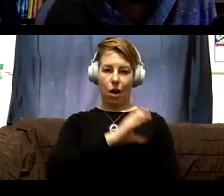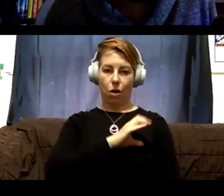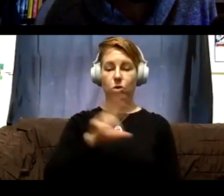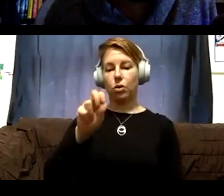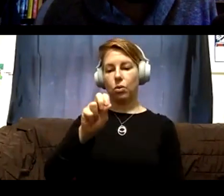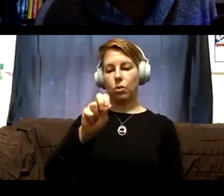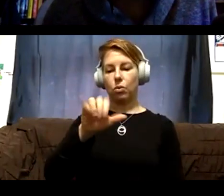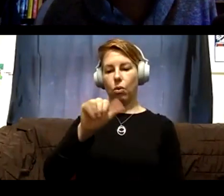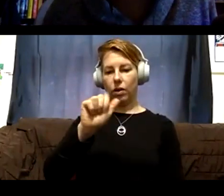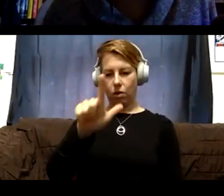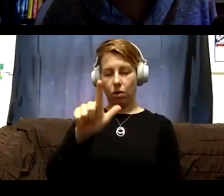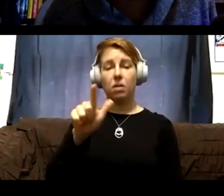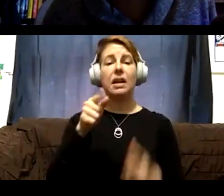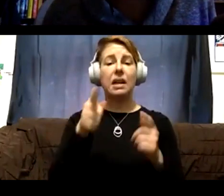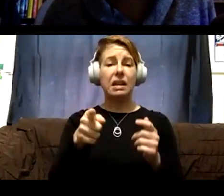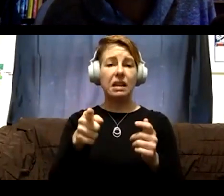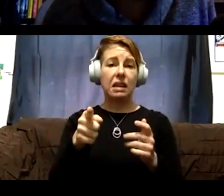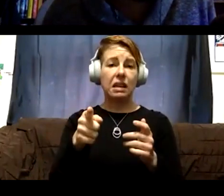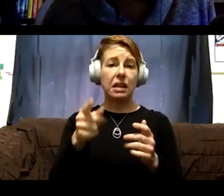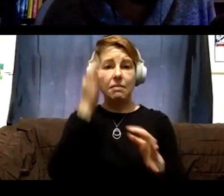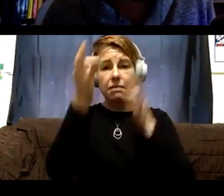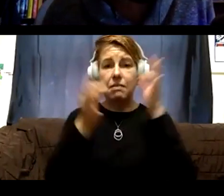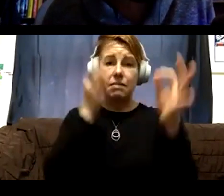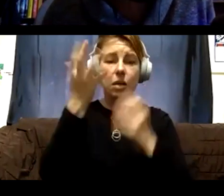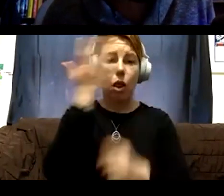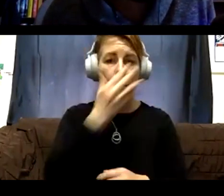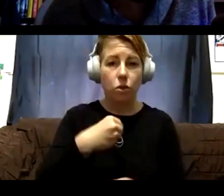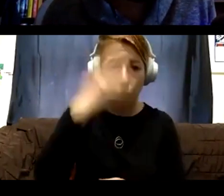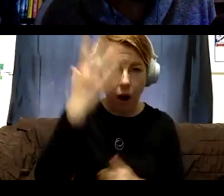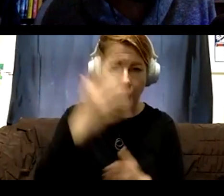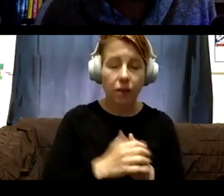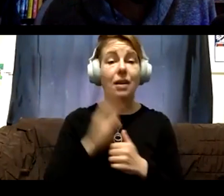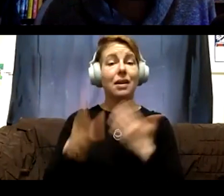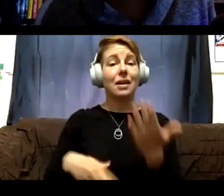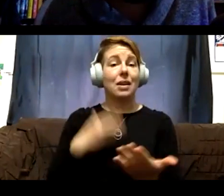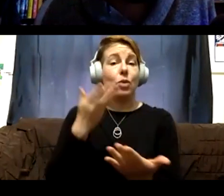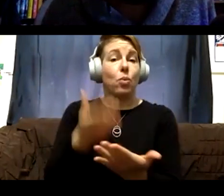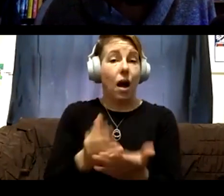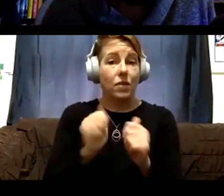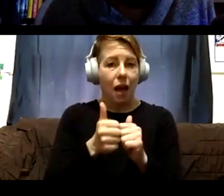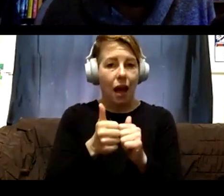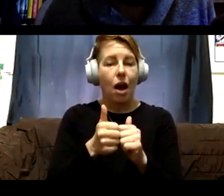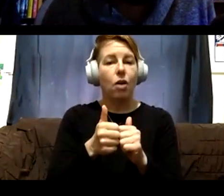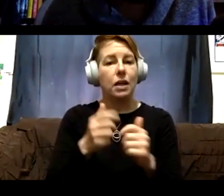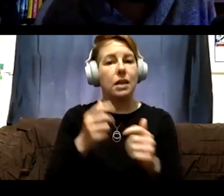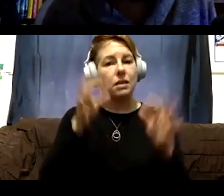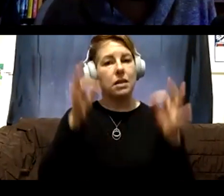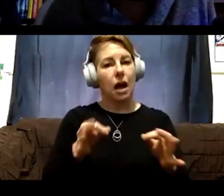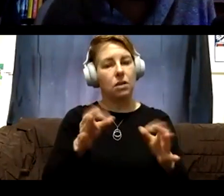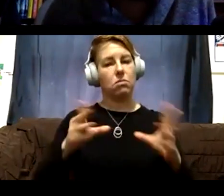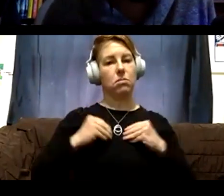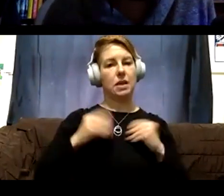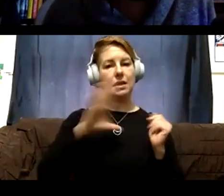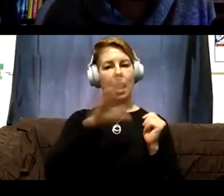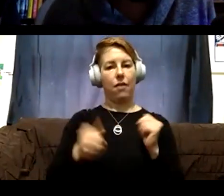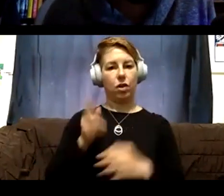race, and he gets there by embracing his storied African heritage. Also published that same year was W.E.B.